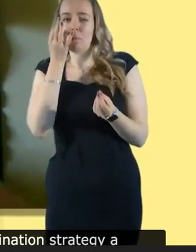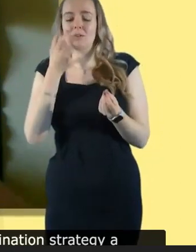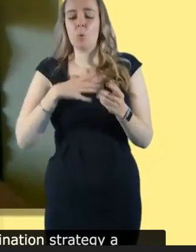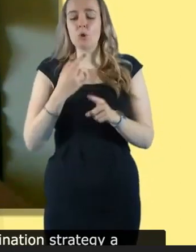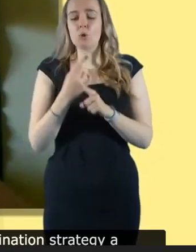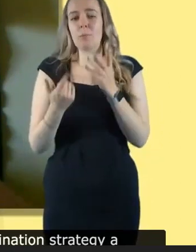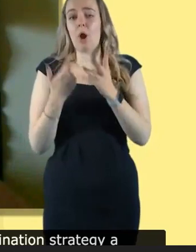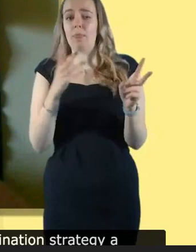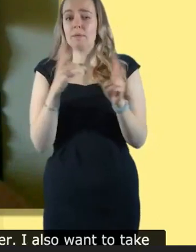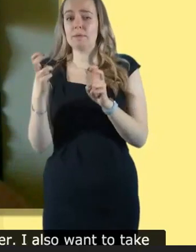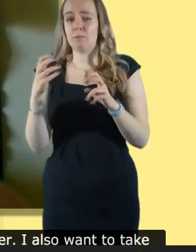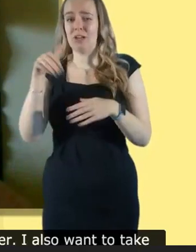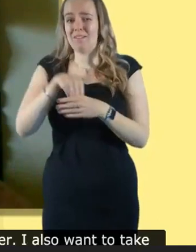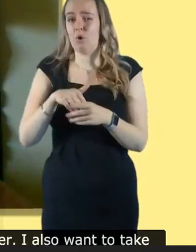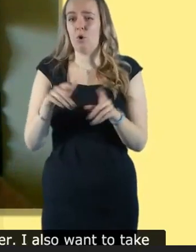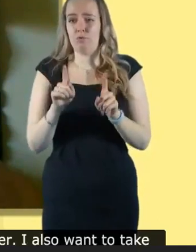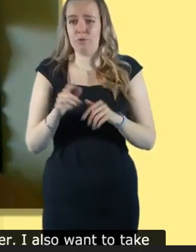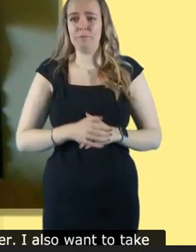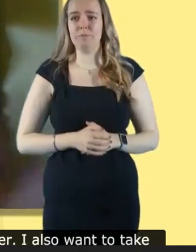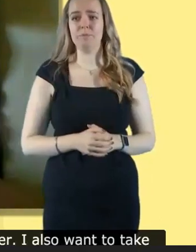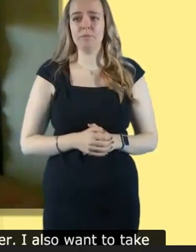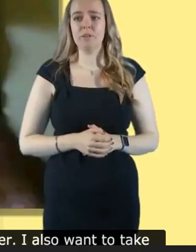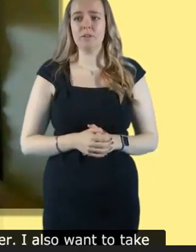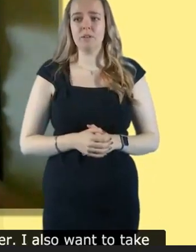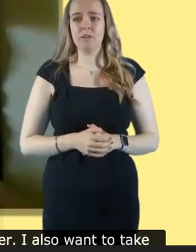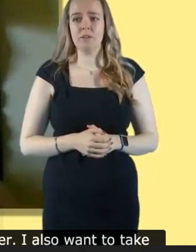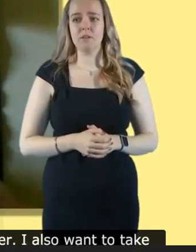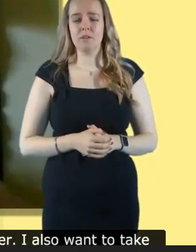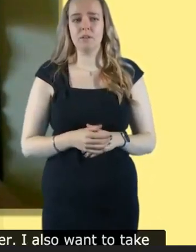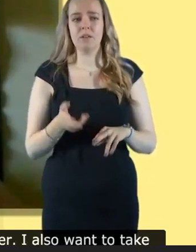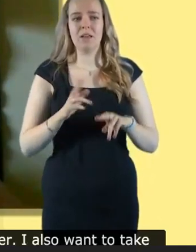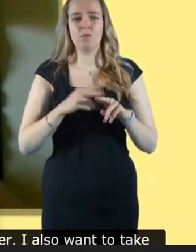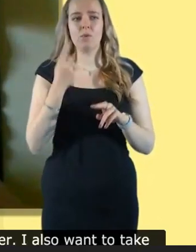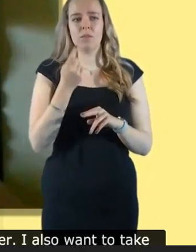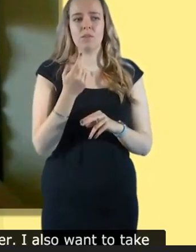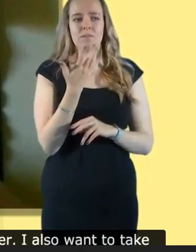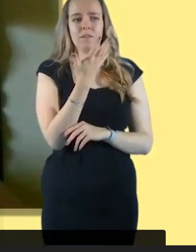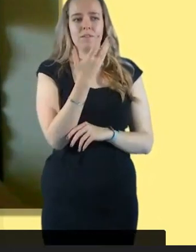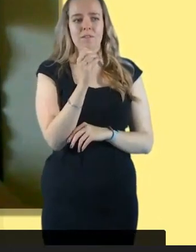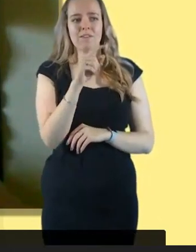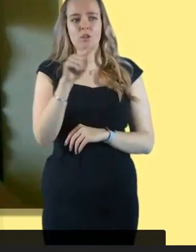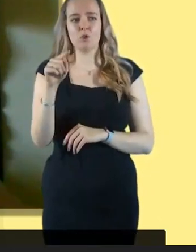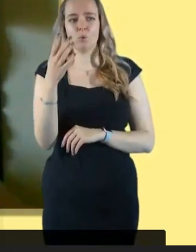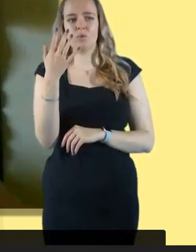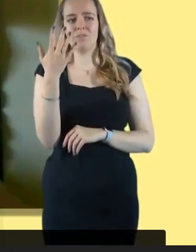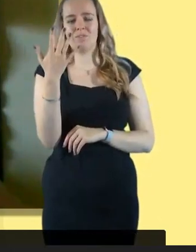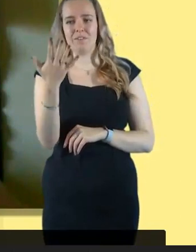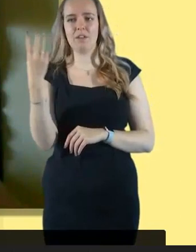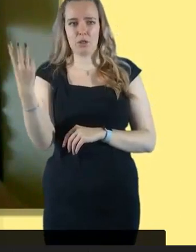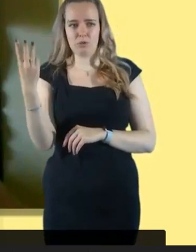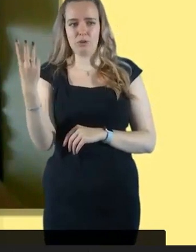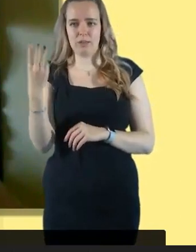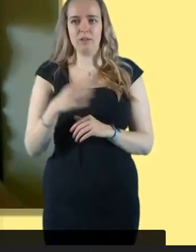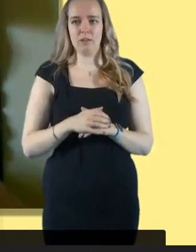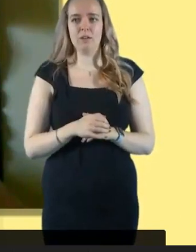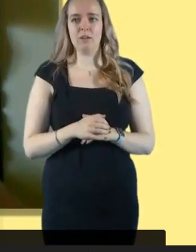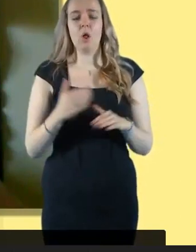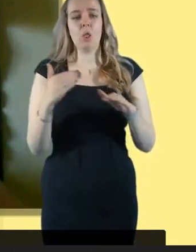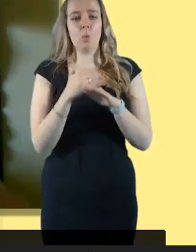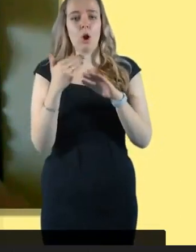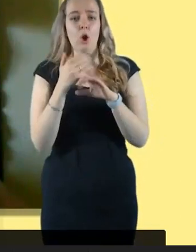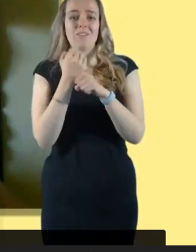here. If you look at lines 50 to 53, 54, we're talking about the work of Glasgow University